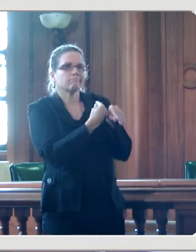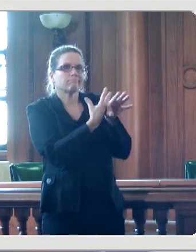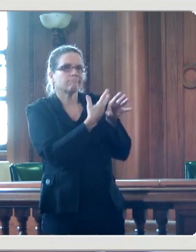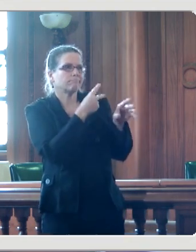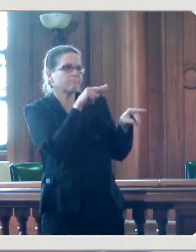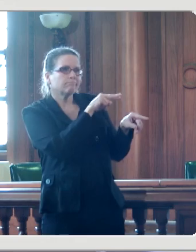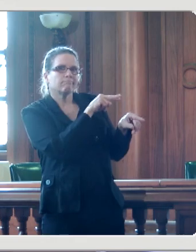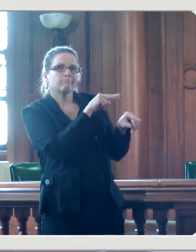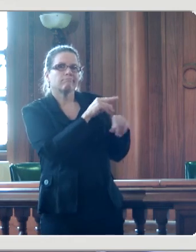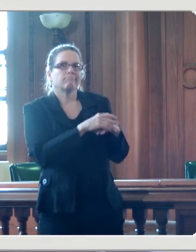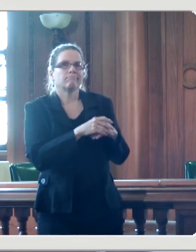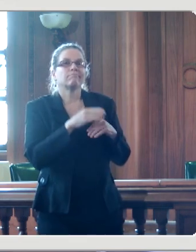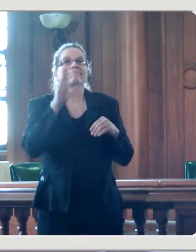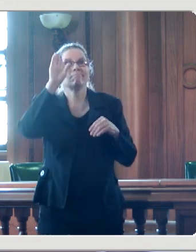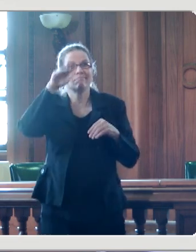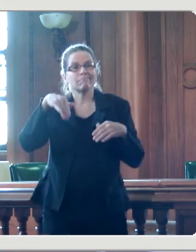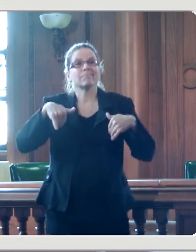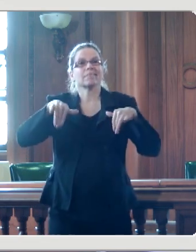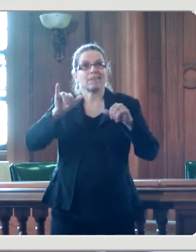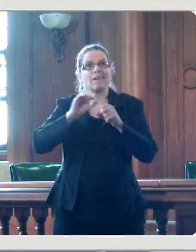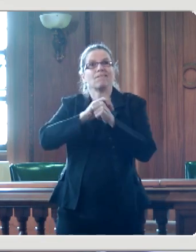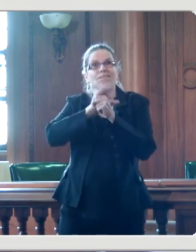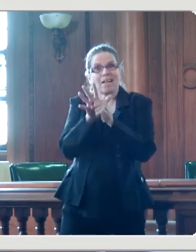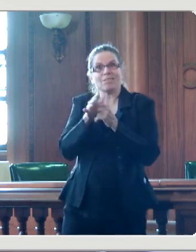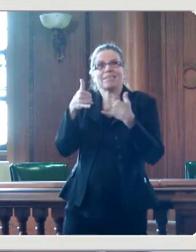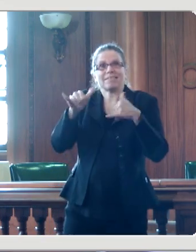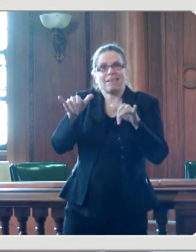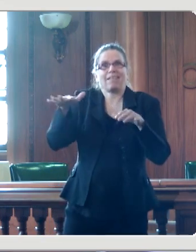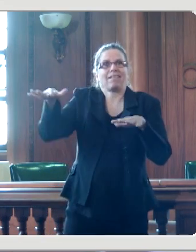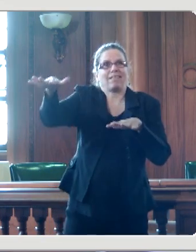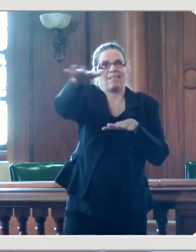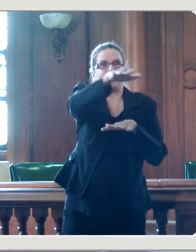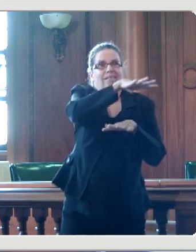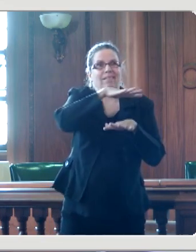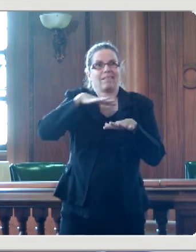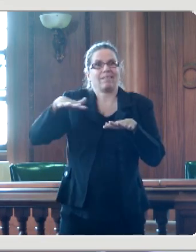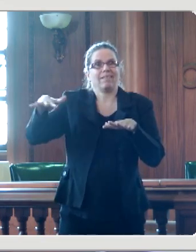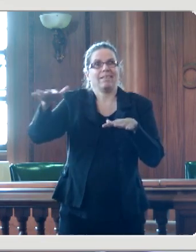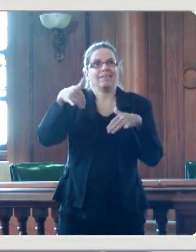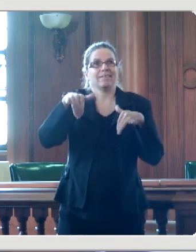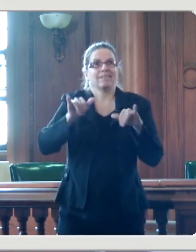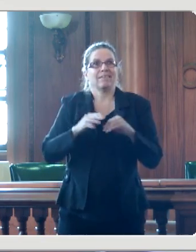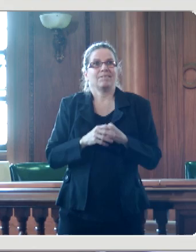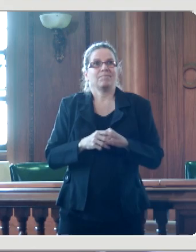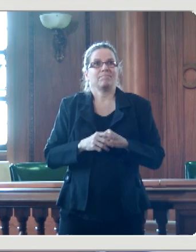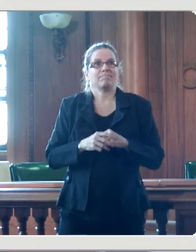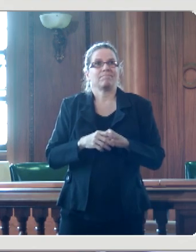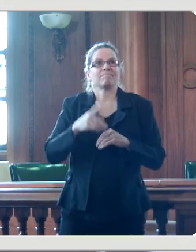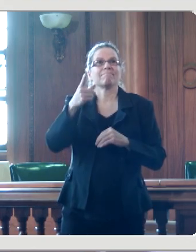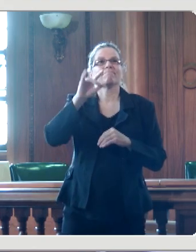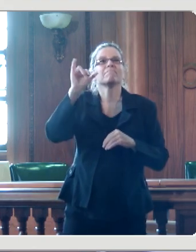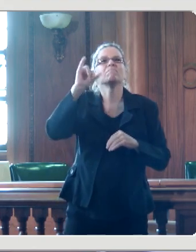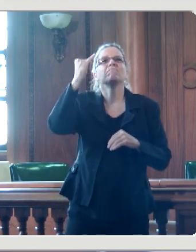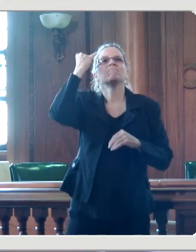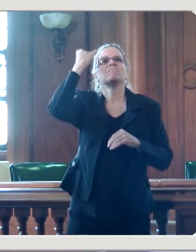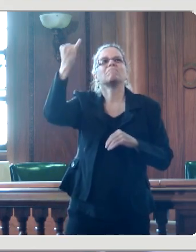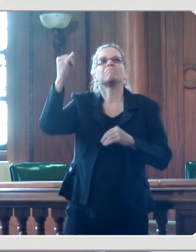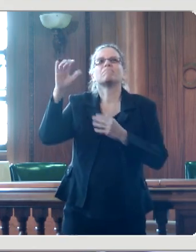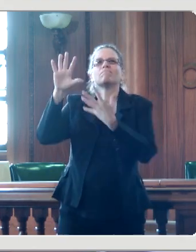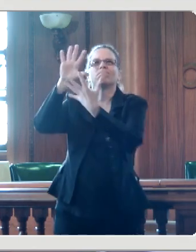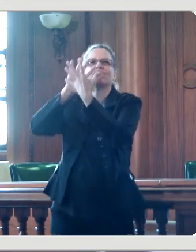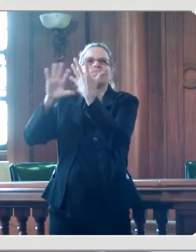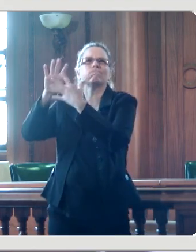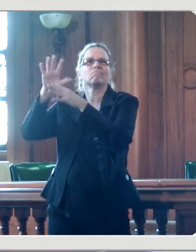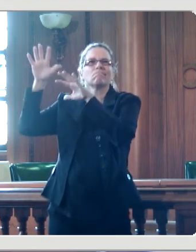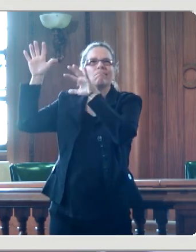Storm clouds are still there. But you know, after a storm, the sun comes back out. We're at that